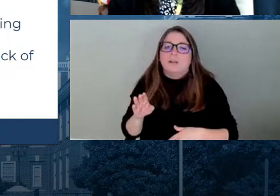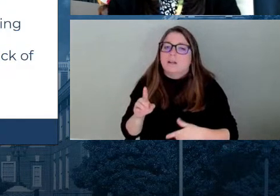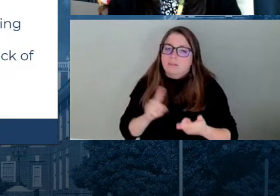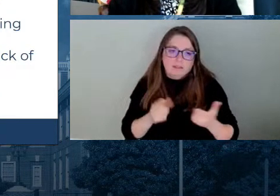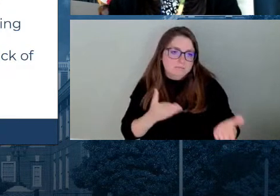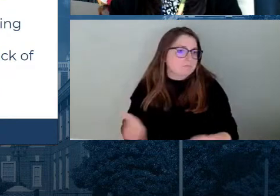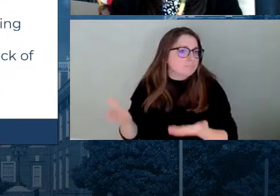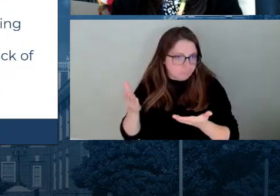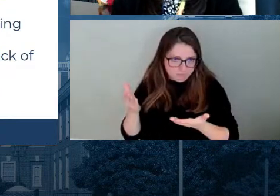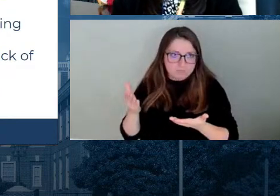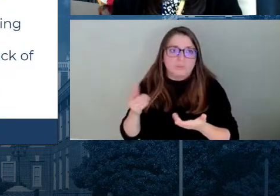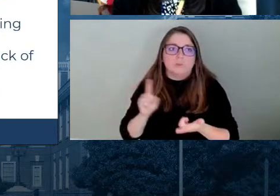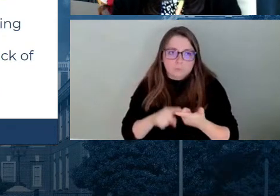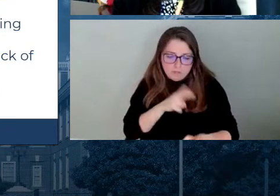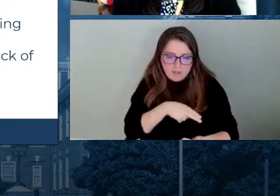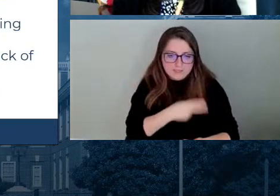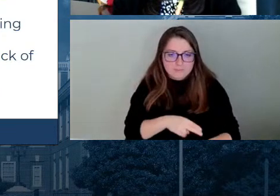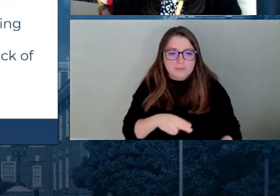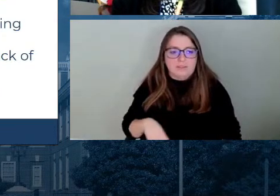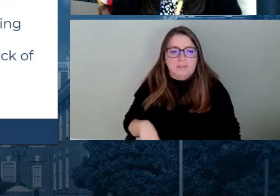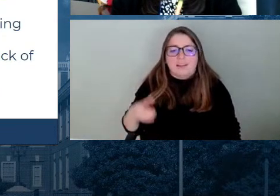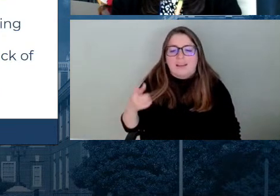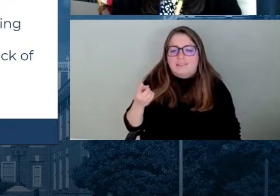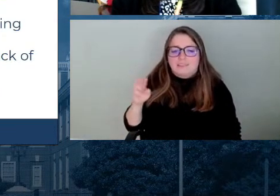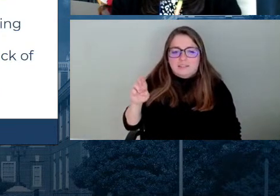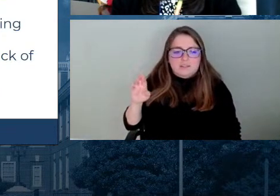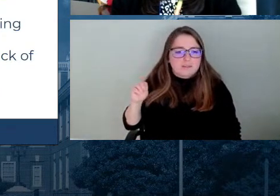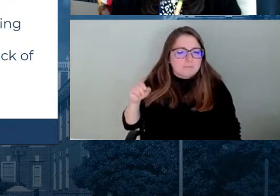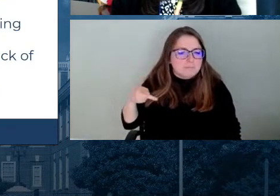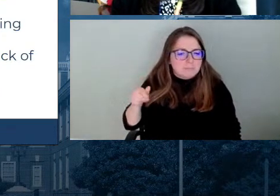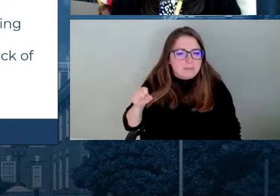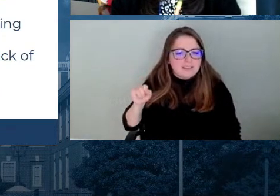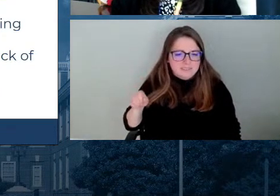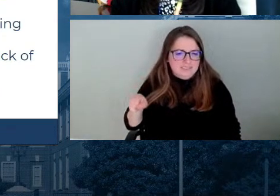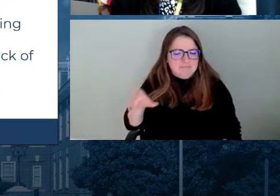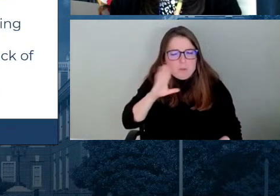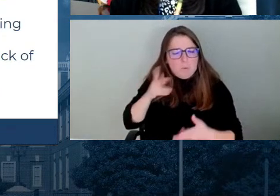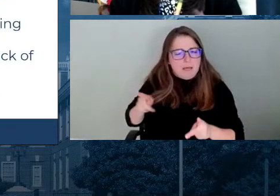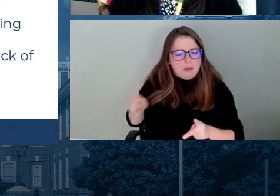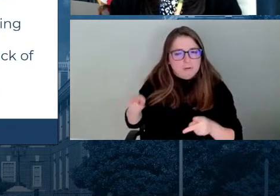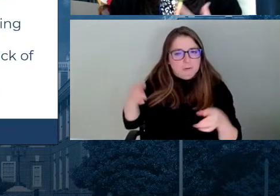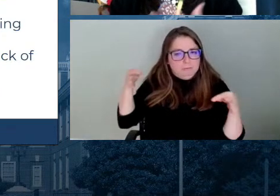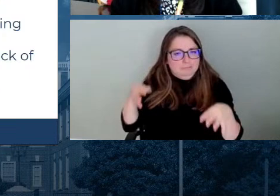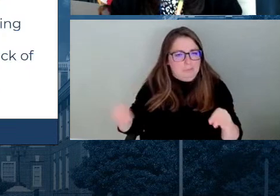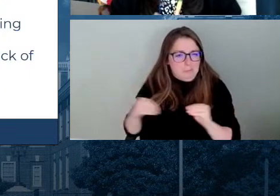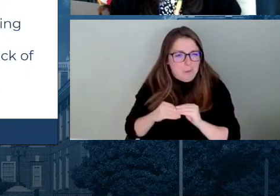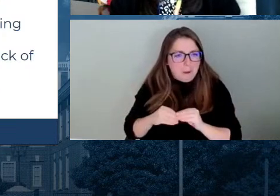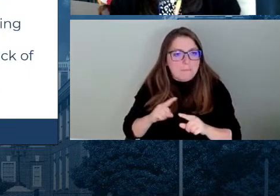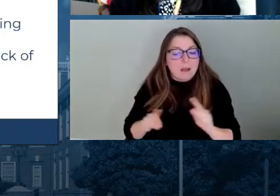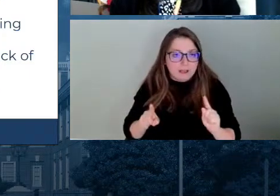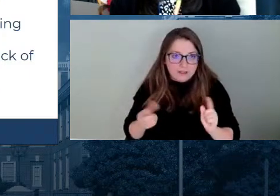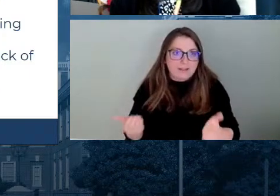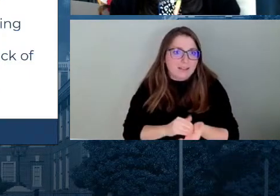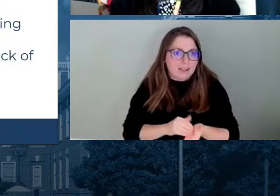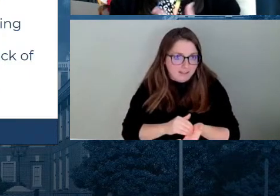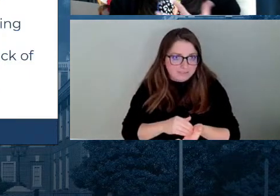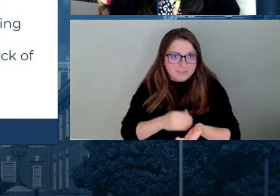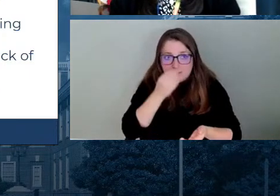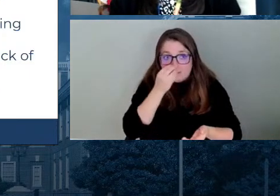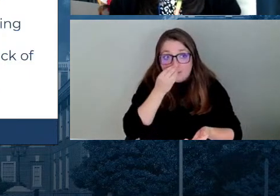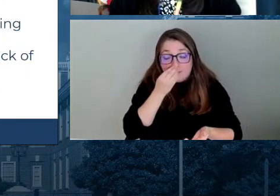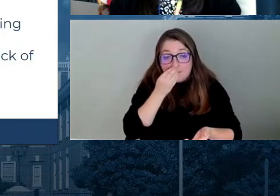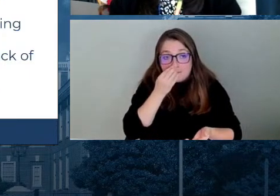into more of these details as a pediatrician. But, again, absent those more severe